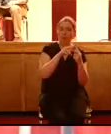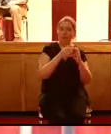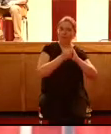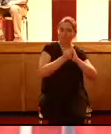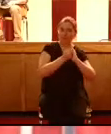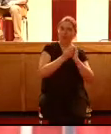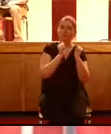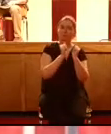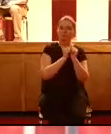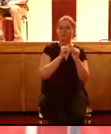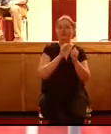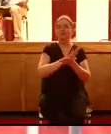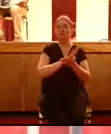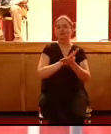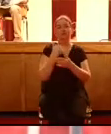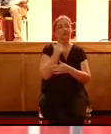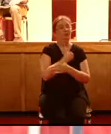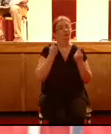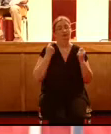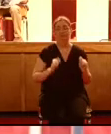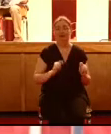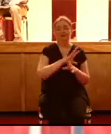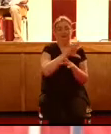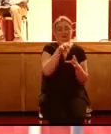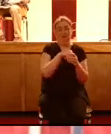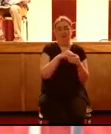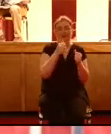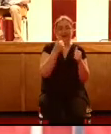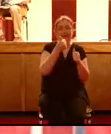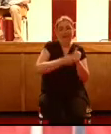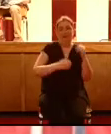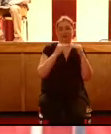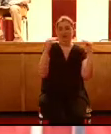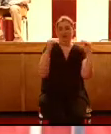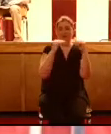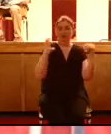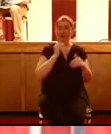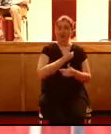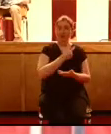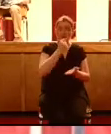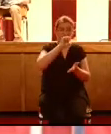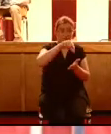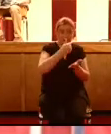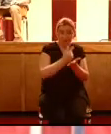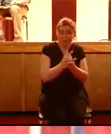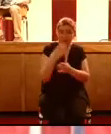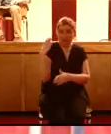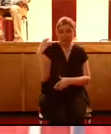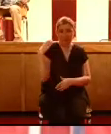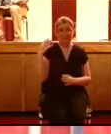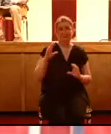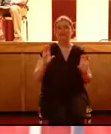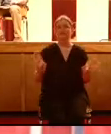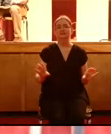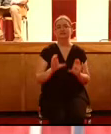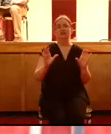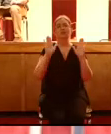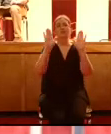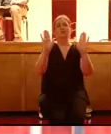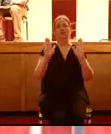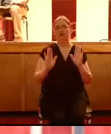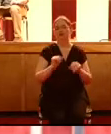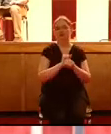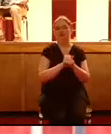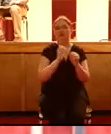trying to include them more and at every level. Our graduation coach has done a phenomenal job with NCAA